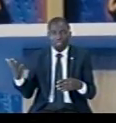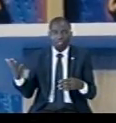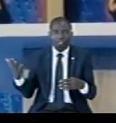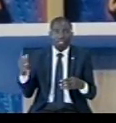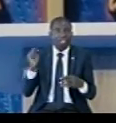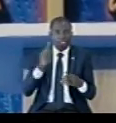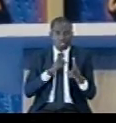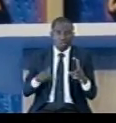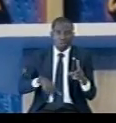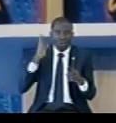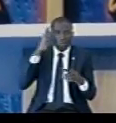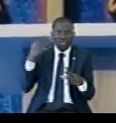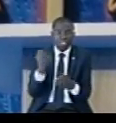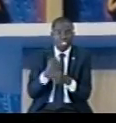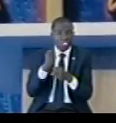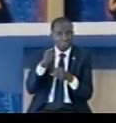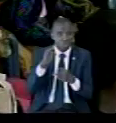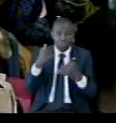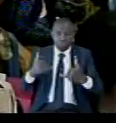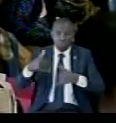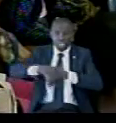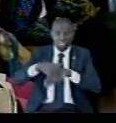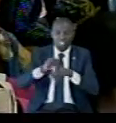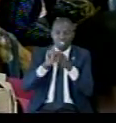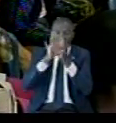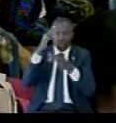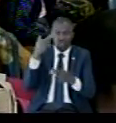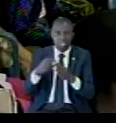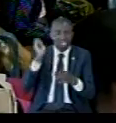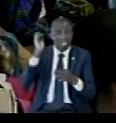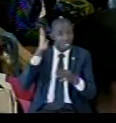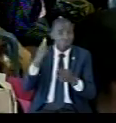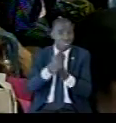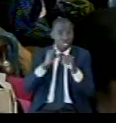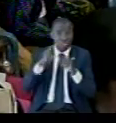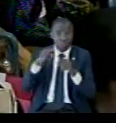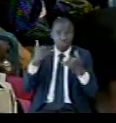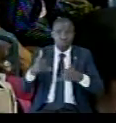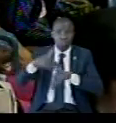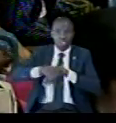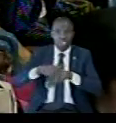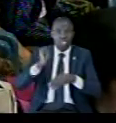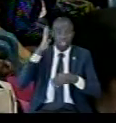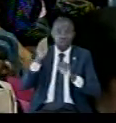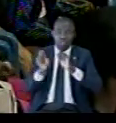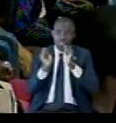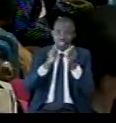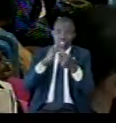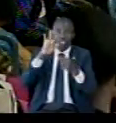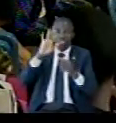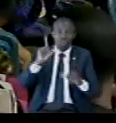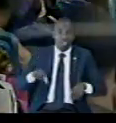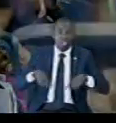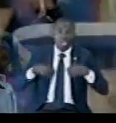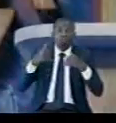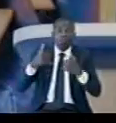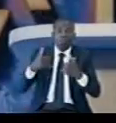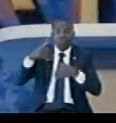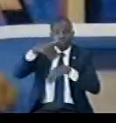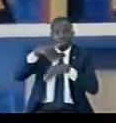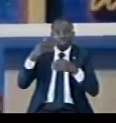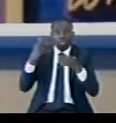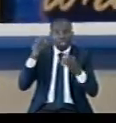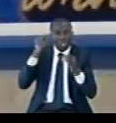Lord will take you tonight. It will save you tonight. It will change your life tonight. It